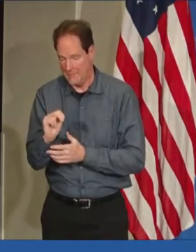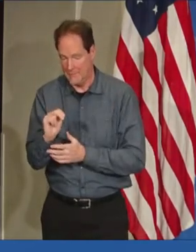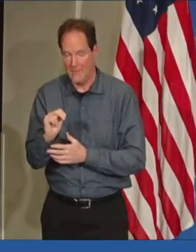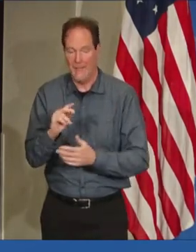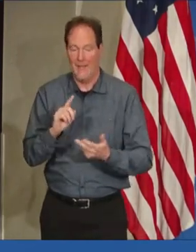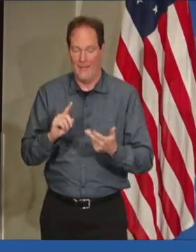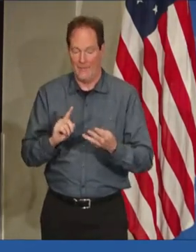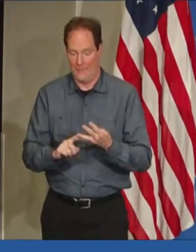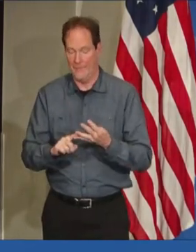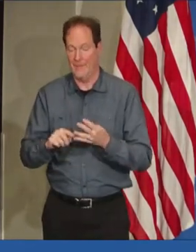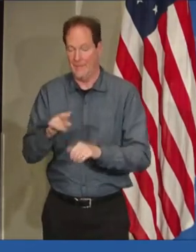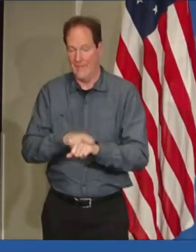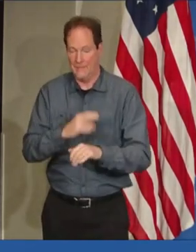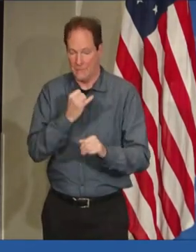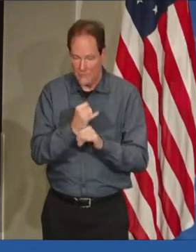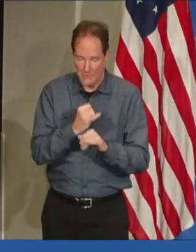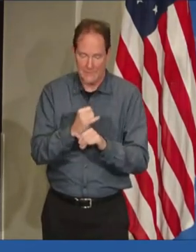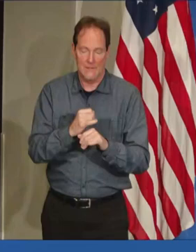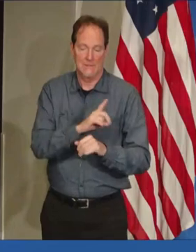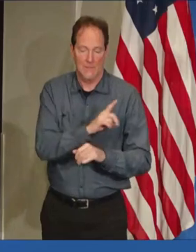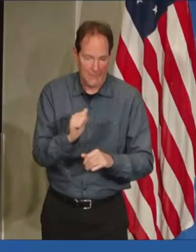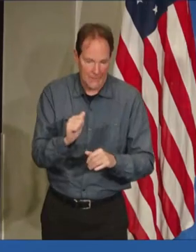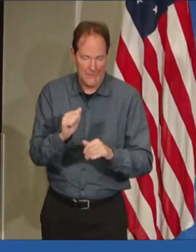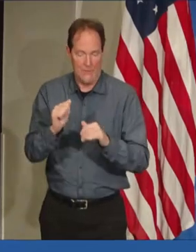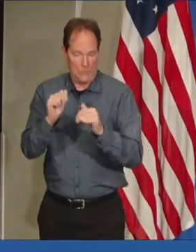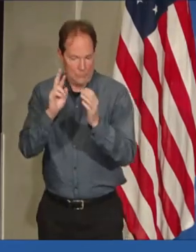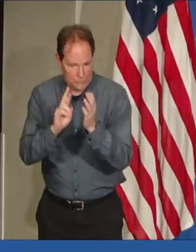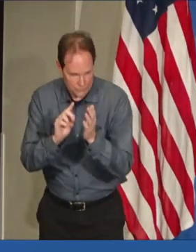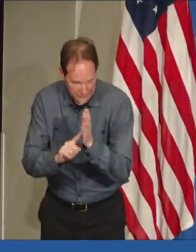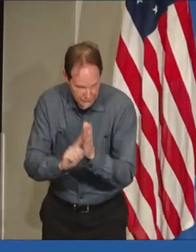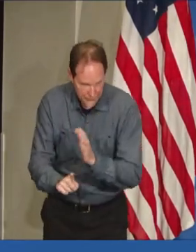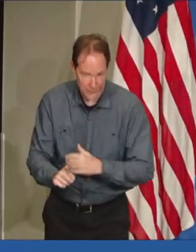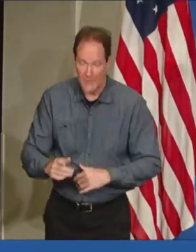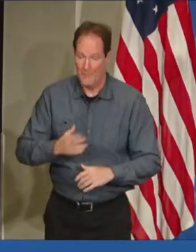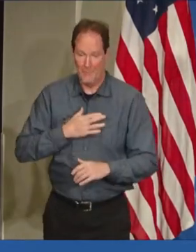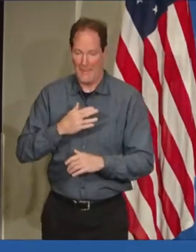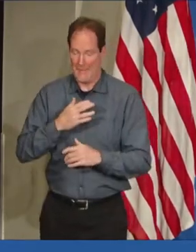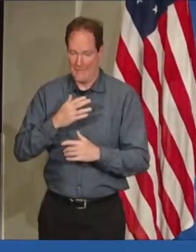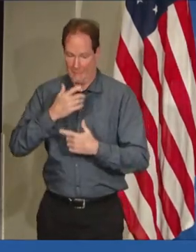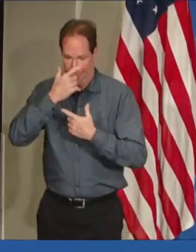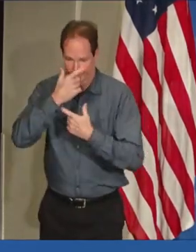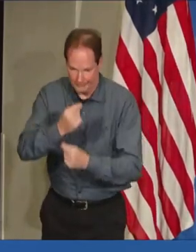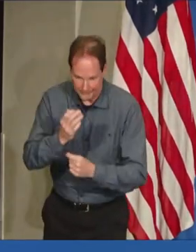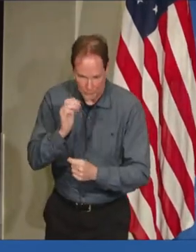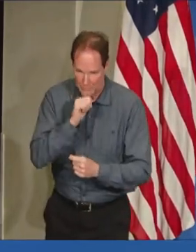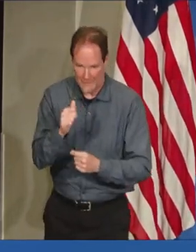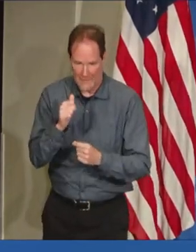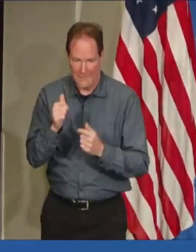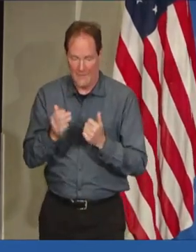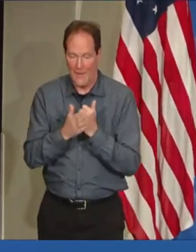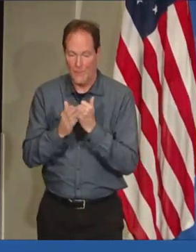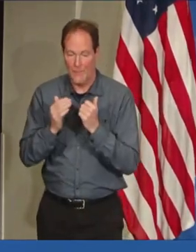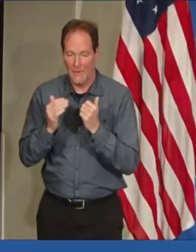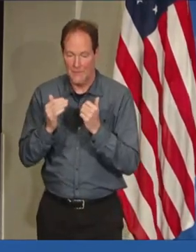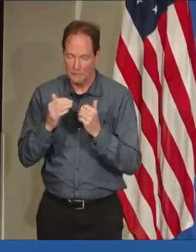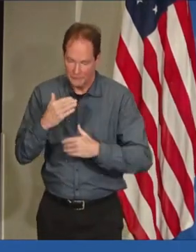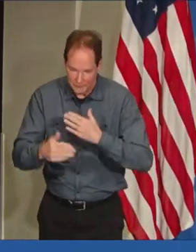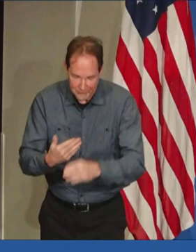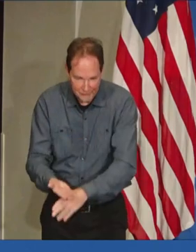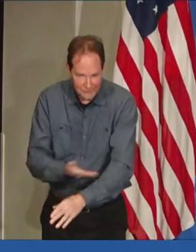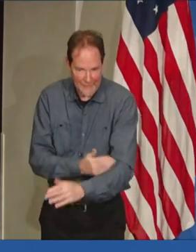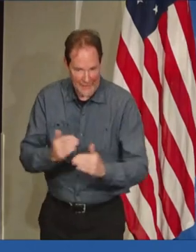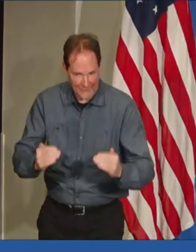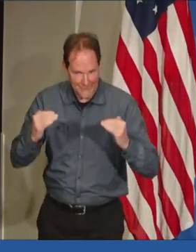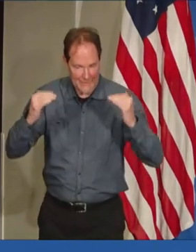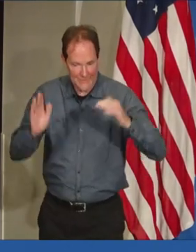on Disability and Rehabilitation Research. My interest was not only to help advance the work that they were